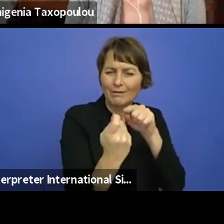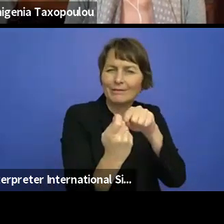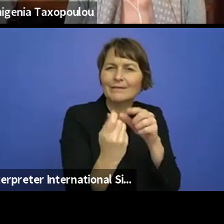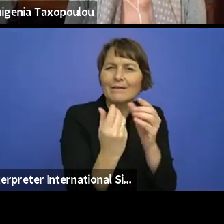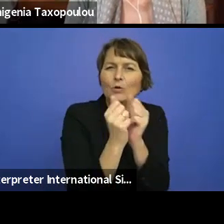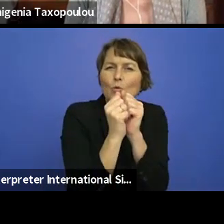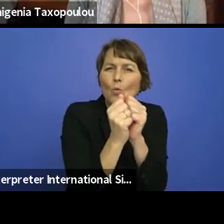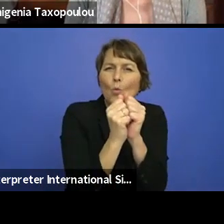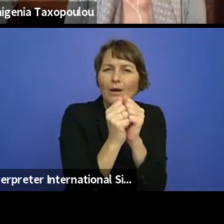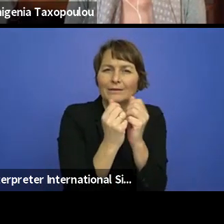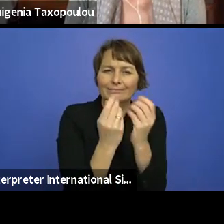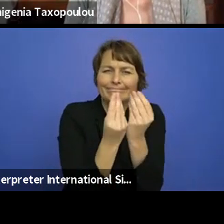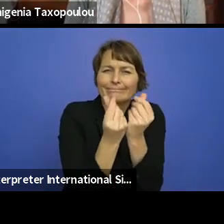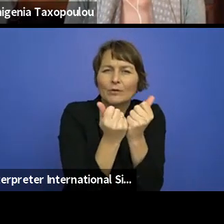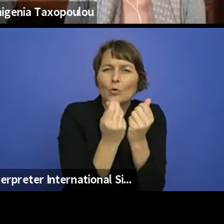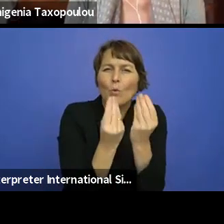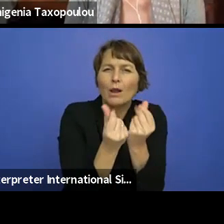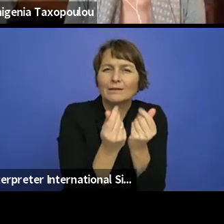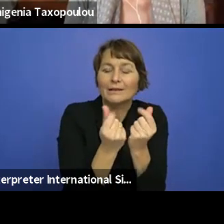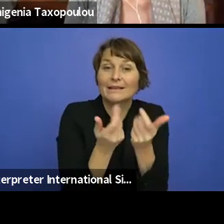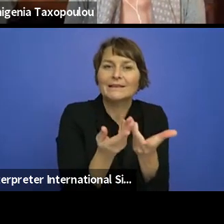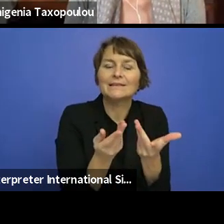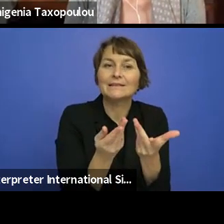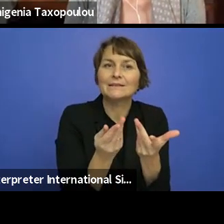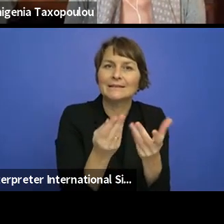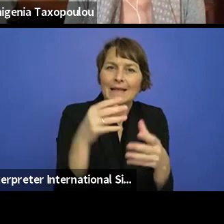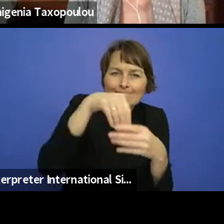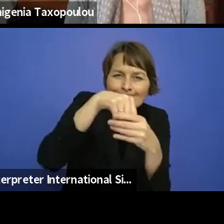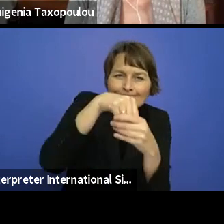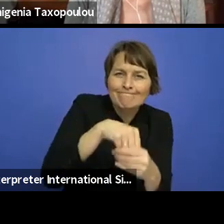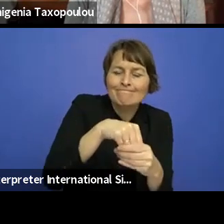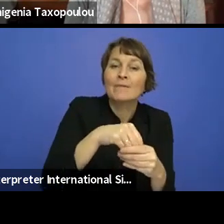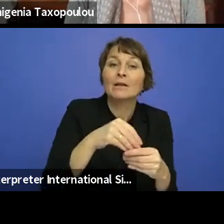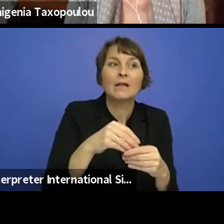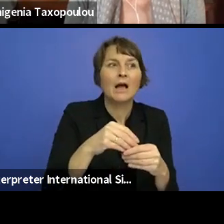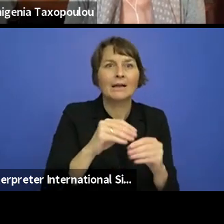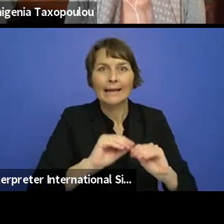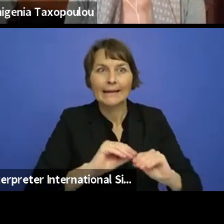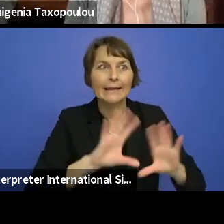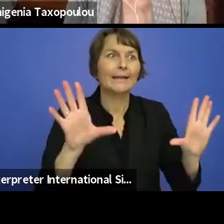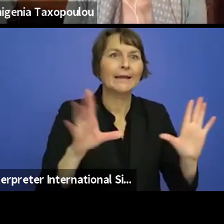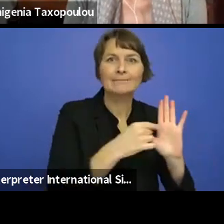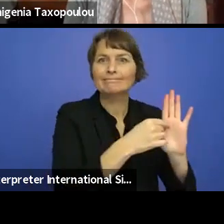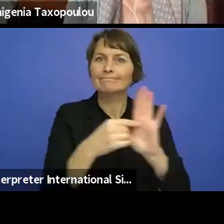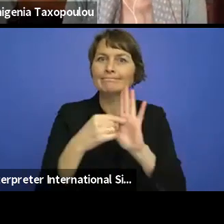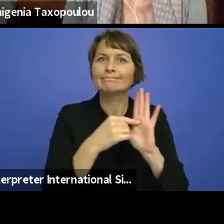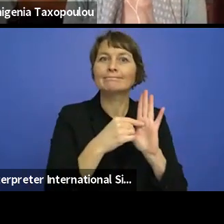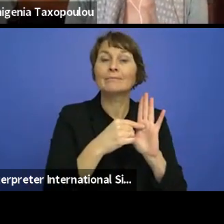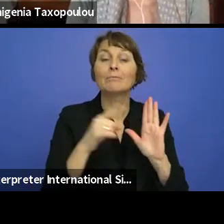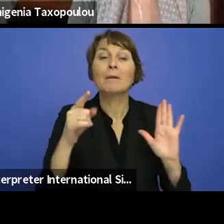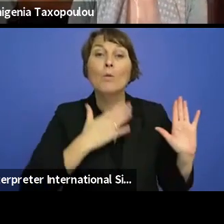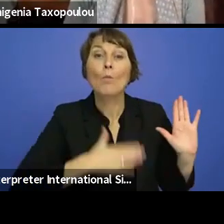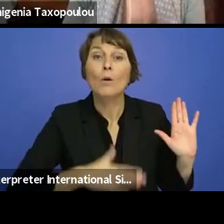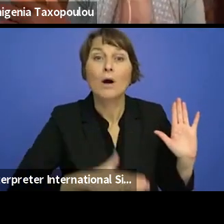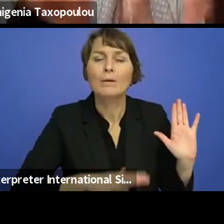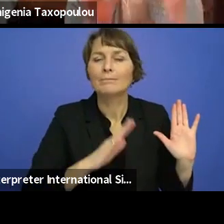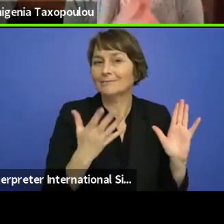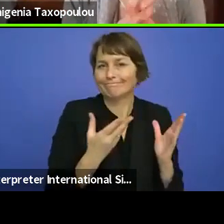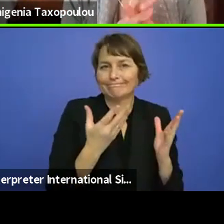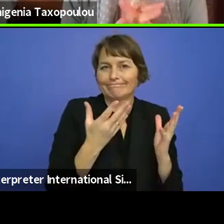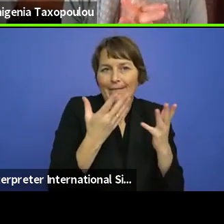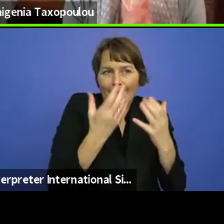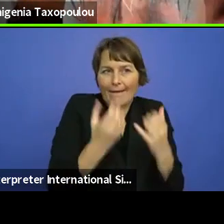well, although they are not always so outspoken as people should wish they are. So thank you, this is what Benjamin. I